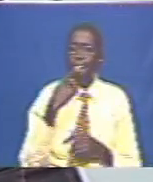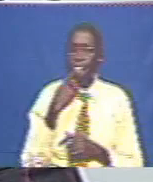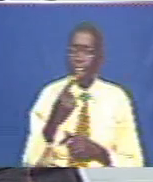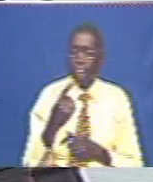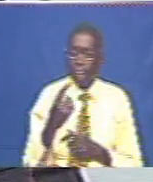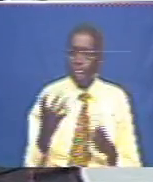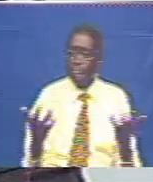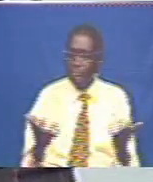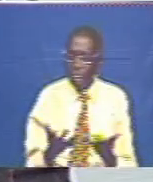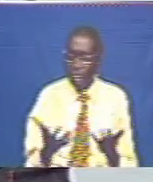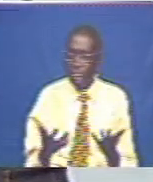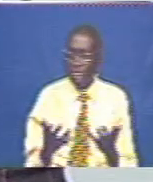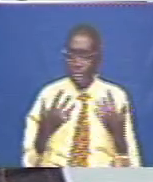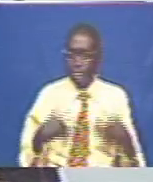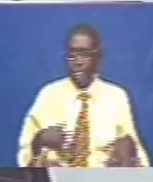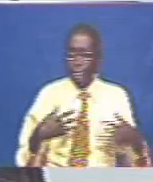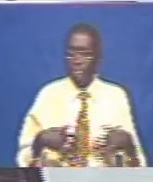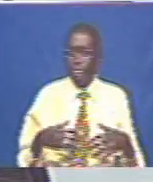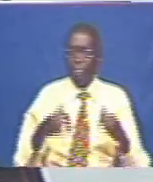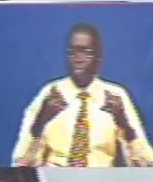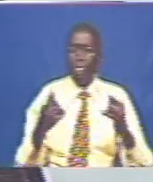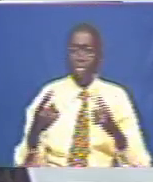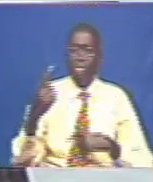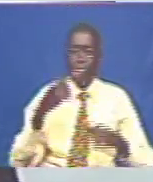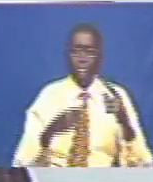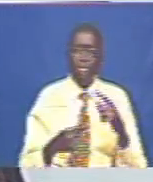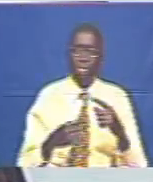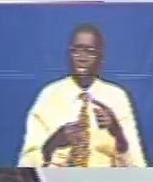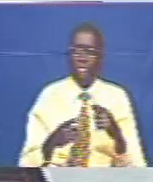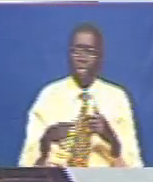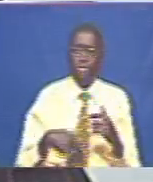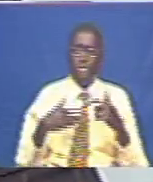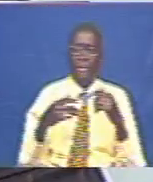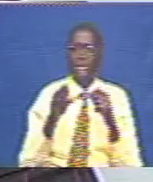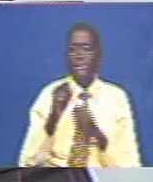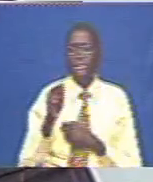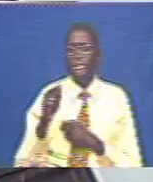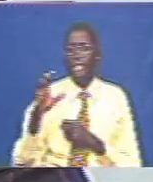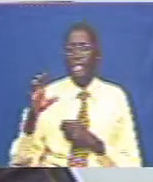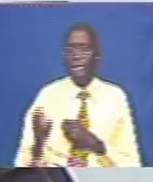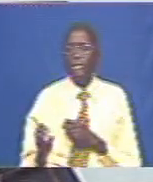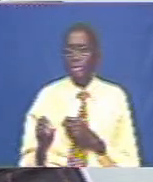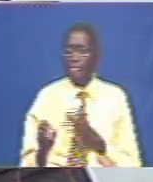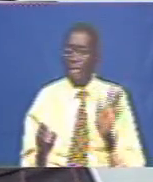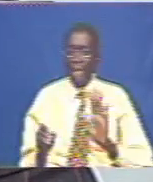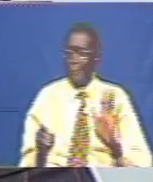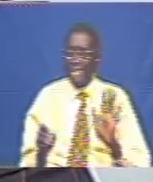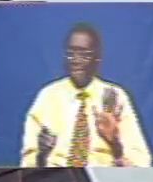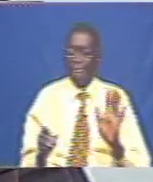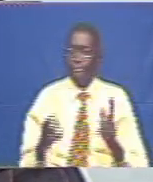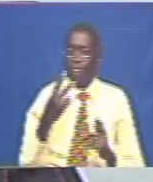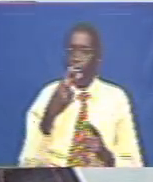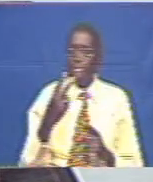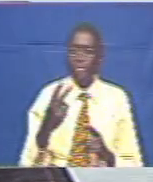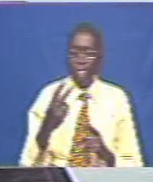where people trying just to come up with something and feel this is a SACCO, this is a cooperative, when actually it's not. Mm. Looking at the